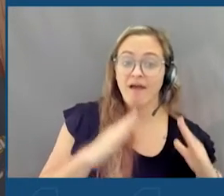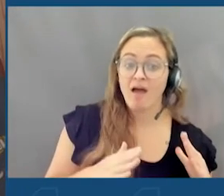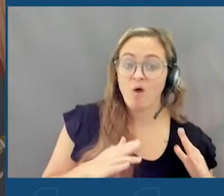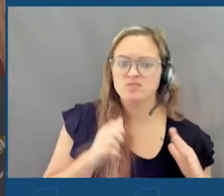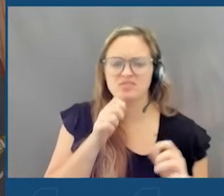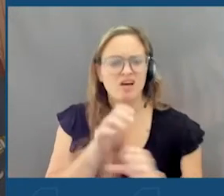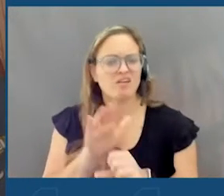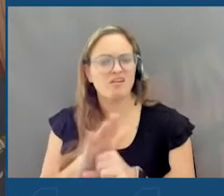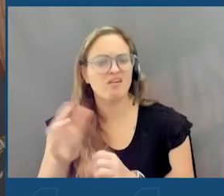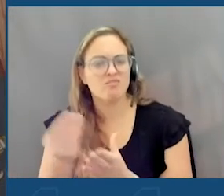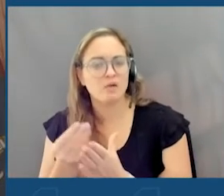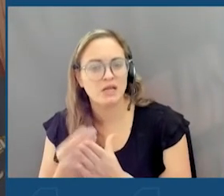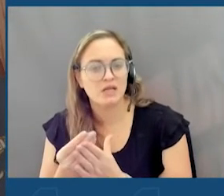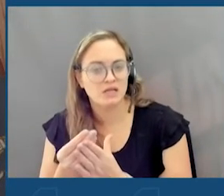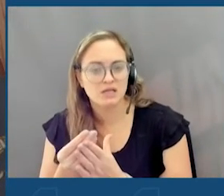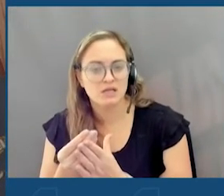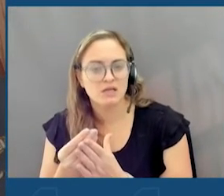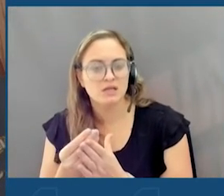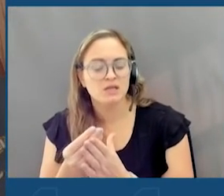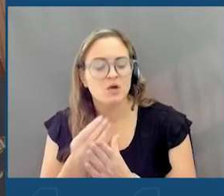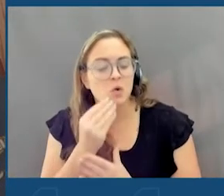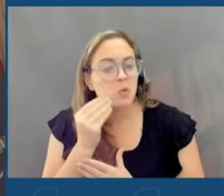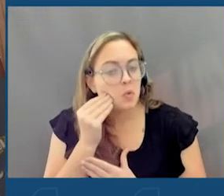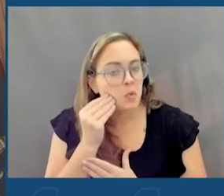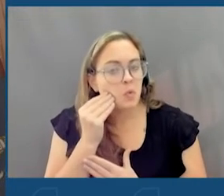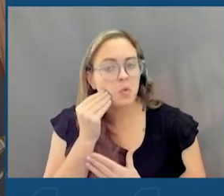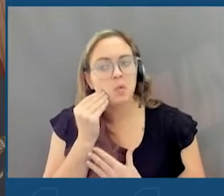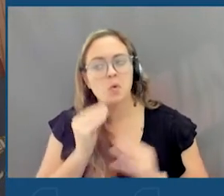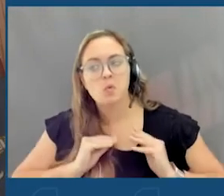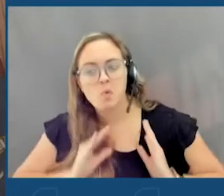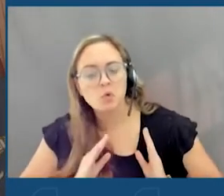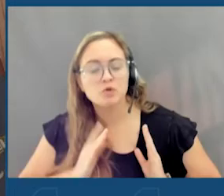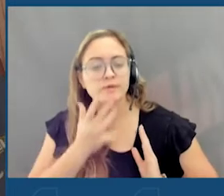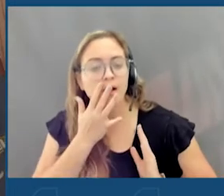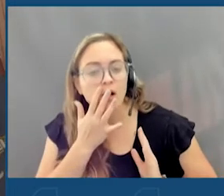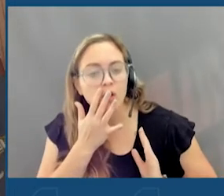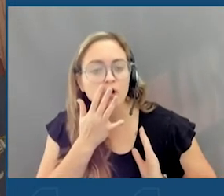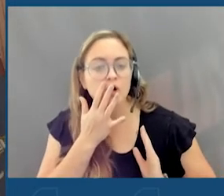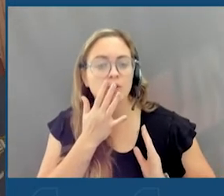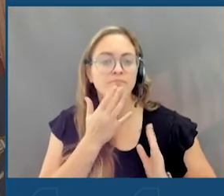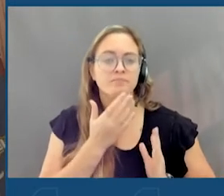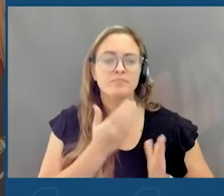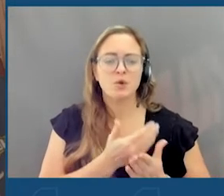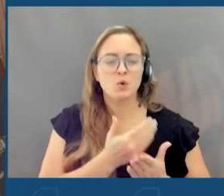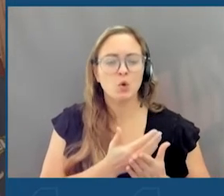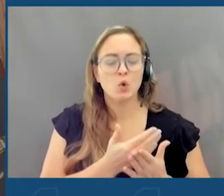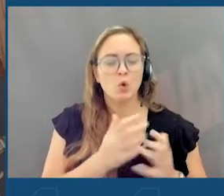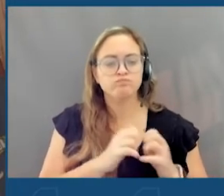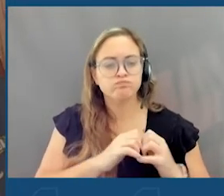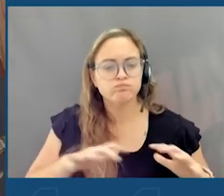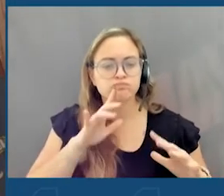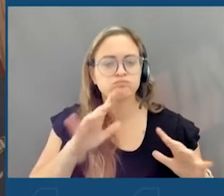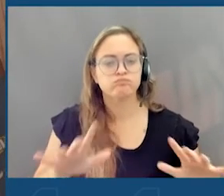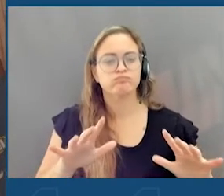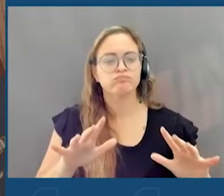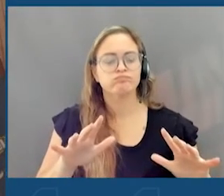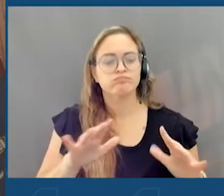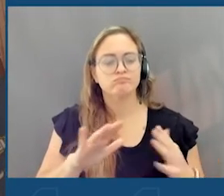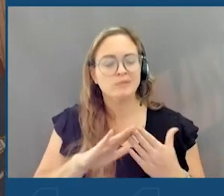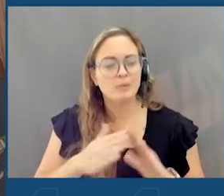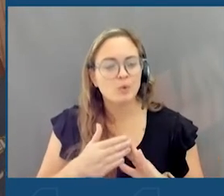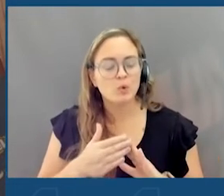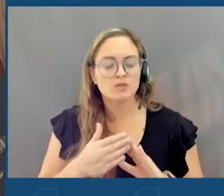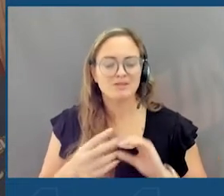and homeowners of color, especially in newly gentrified neighborhoods, literally ripping their homes out from under